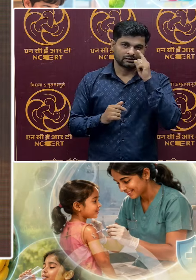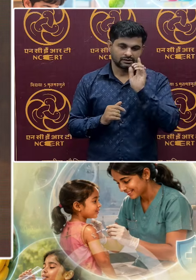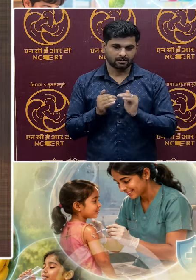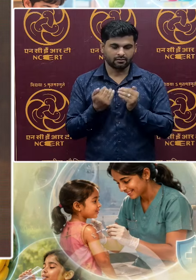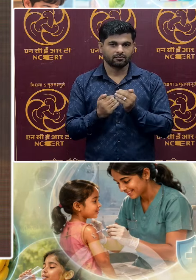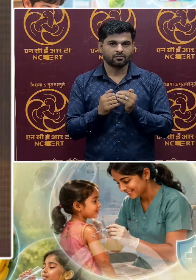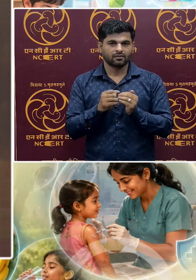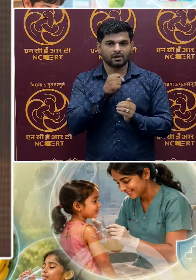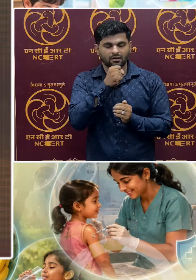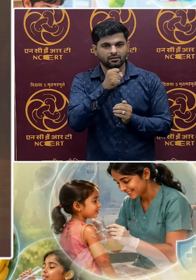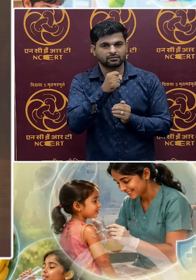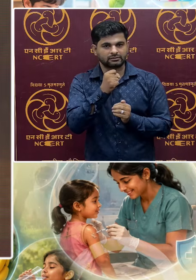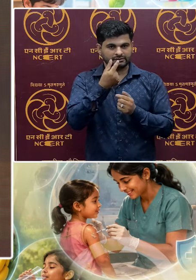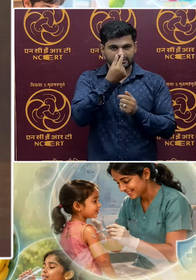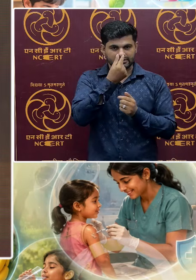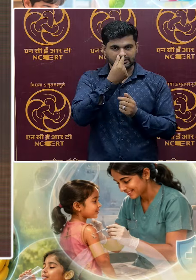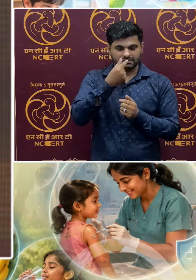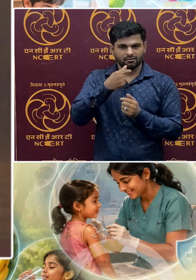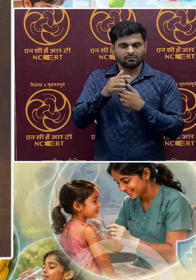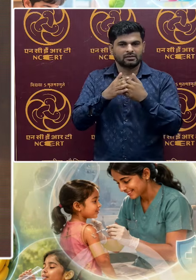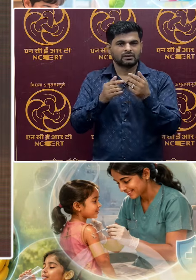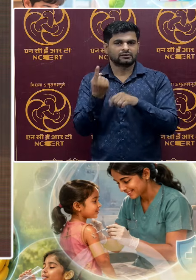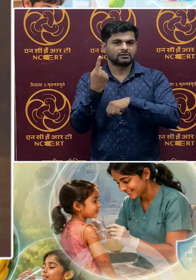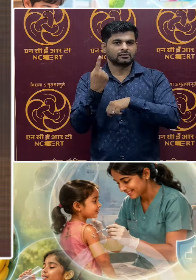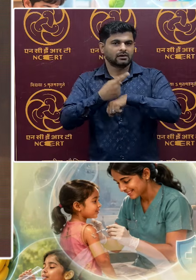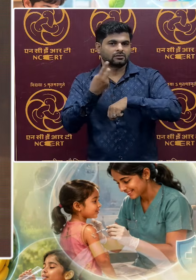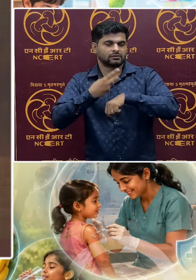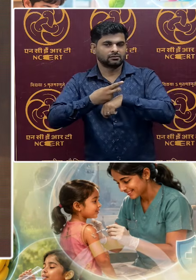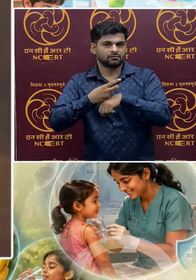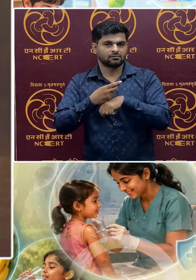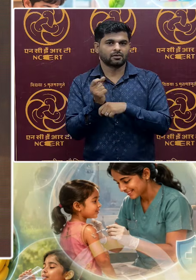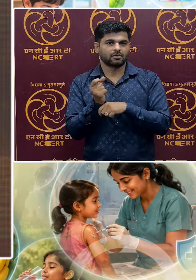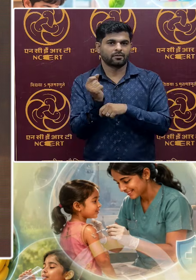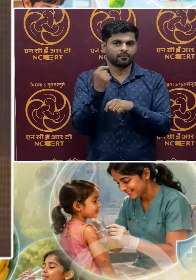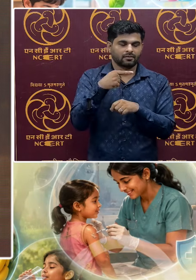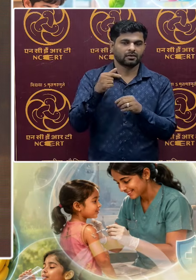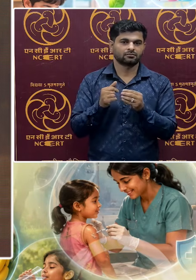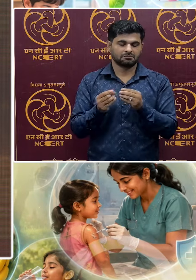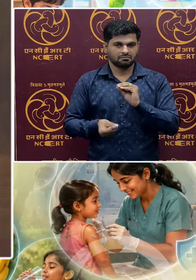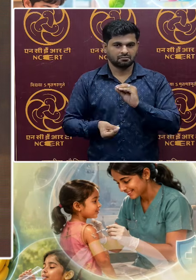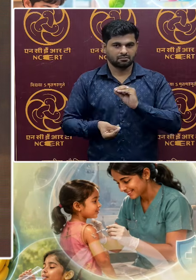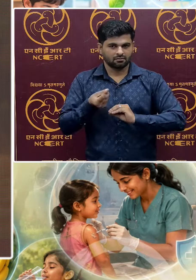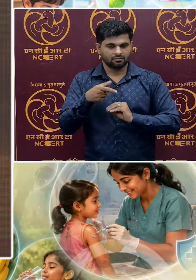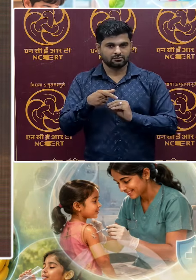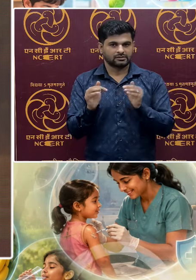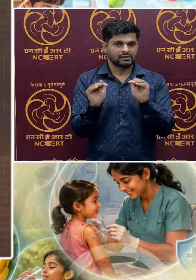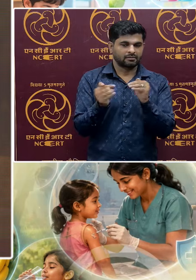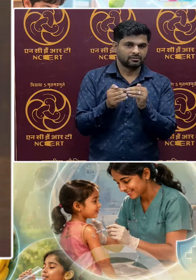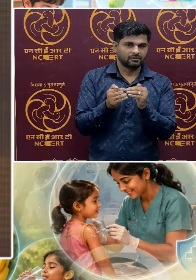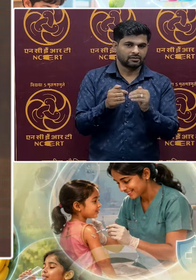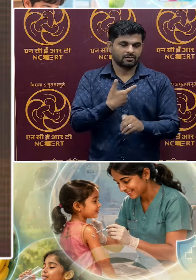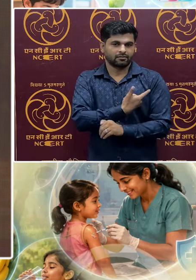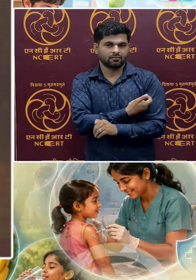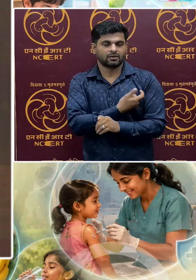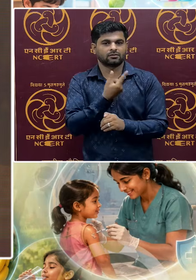a cough or sneeze here or there a day or two in a couple of months, not more than that. So they do not need the vaccines. Is it